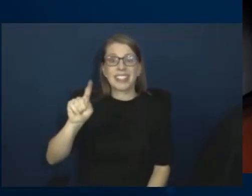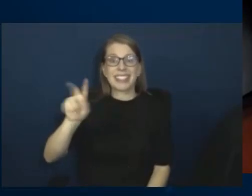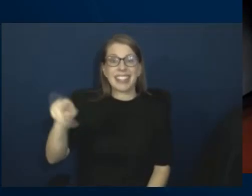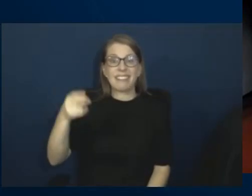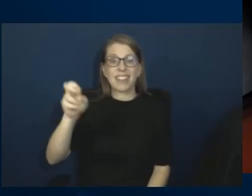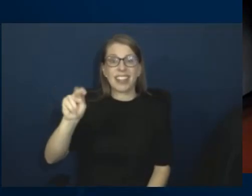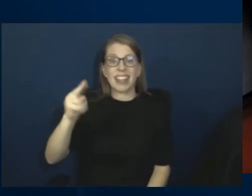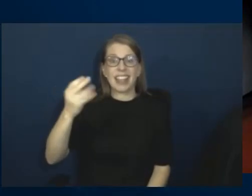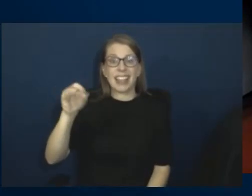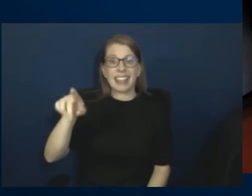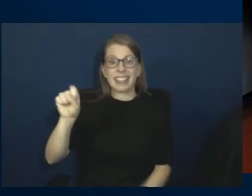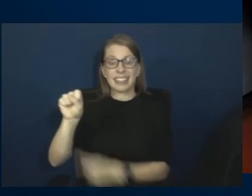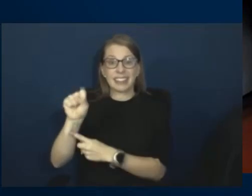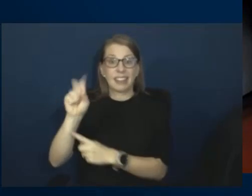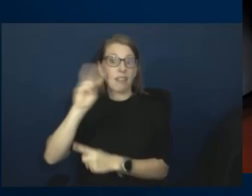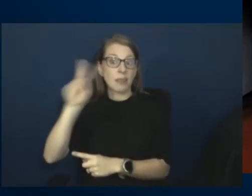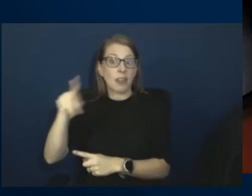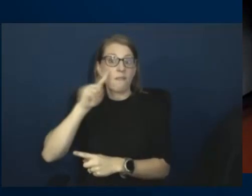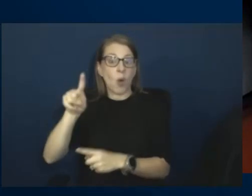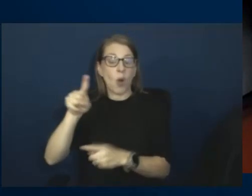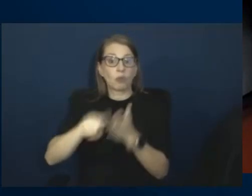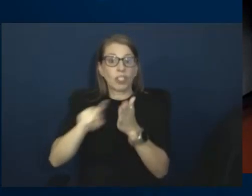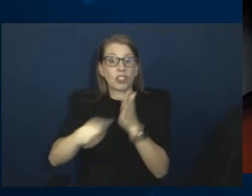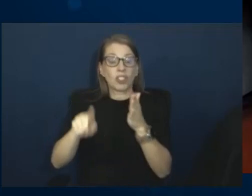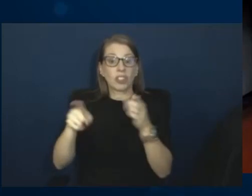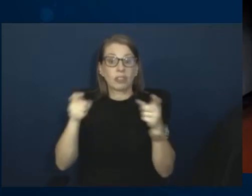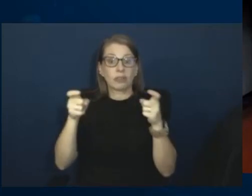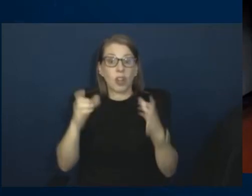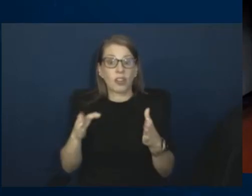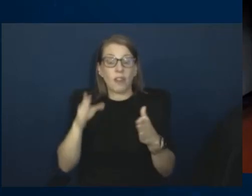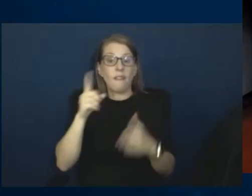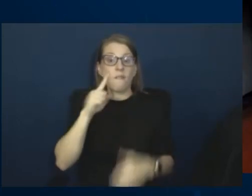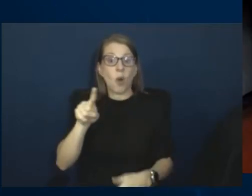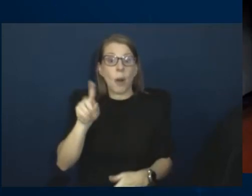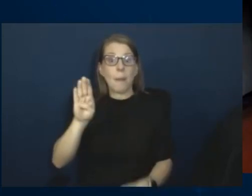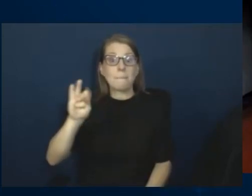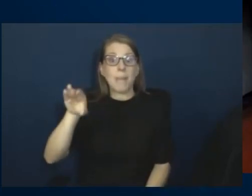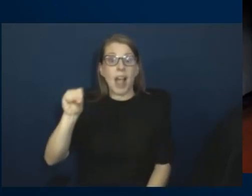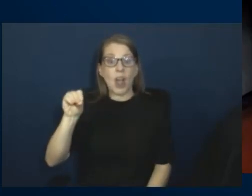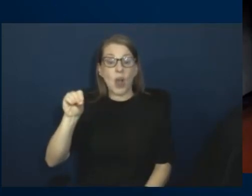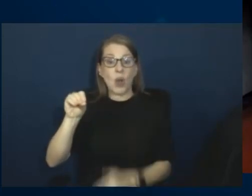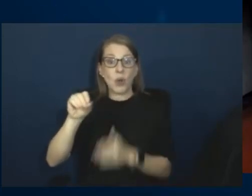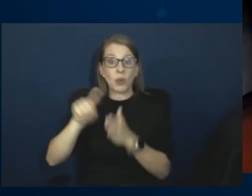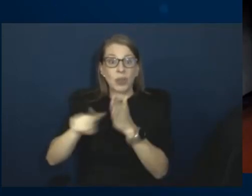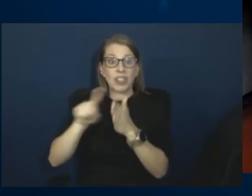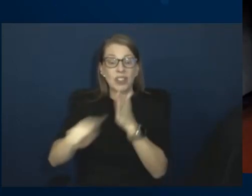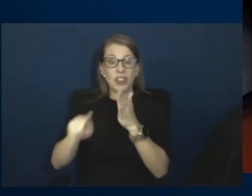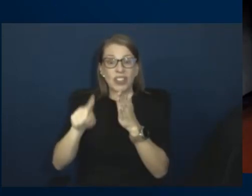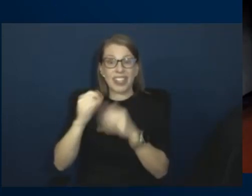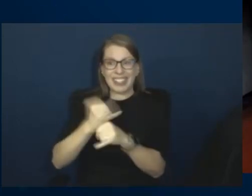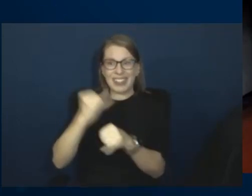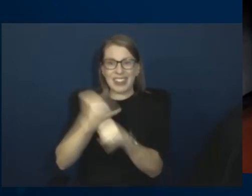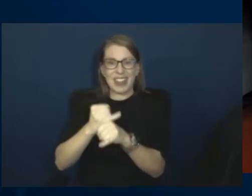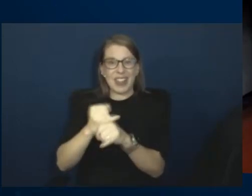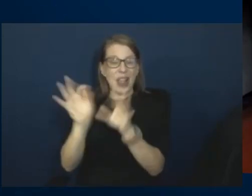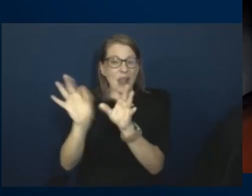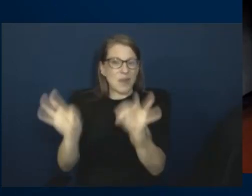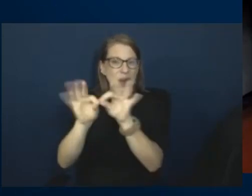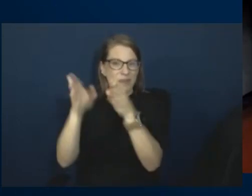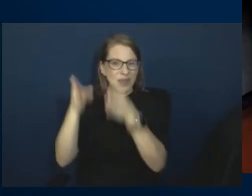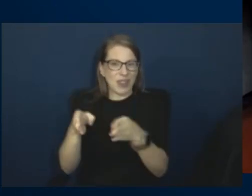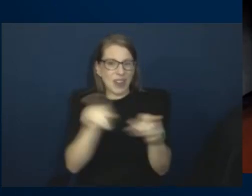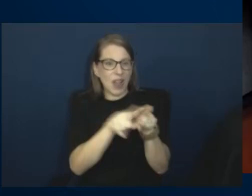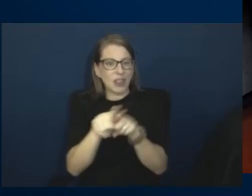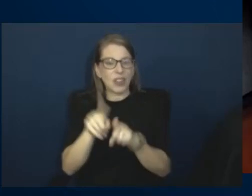for Research and Director of the Biosecurity Research Institute. Very long title, very important guy. Along with Dr. Juergen